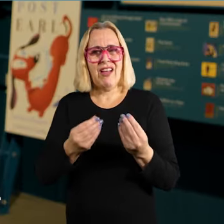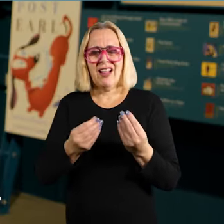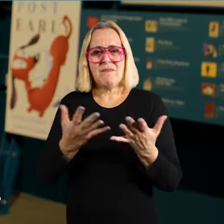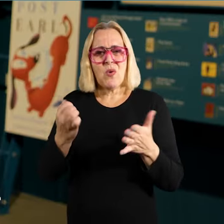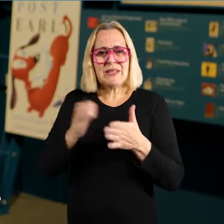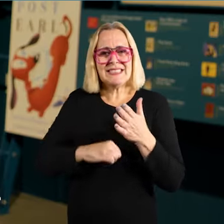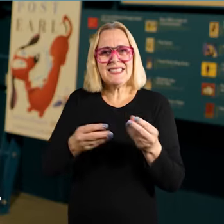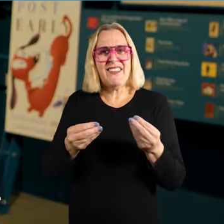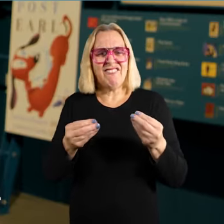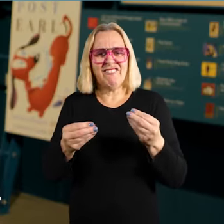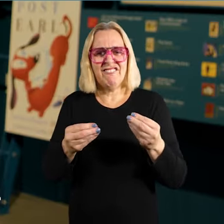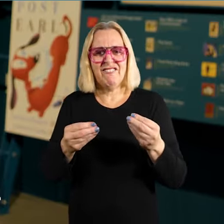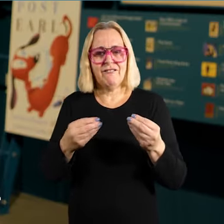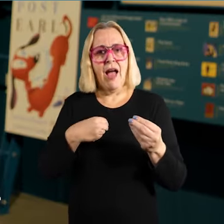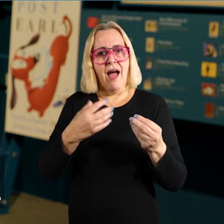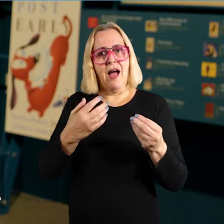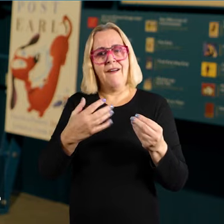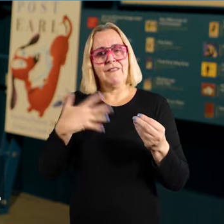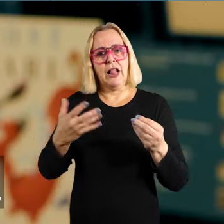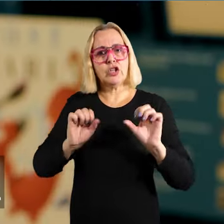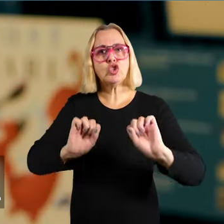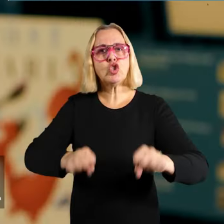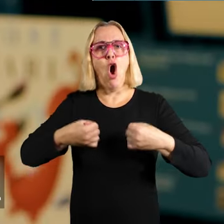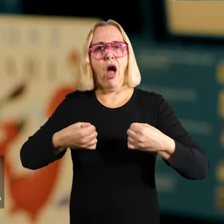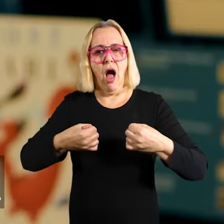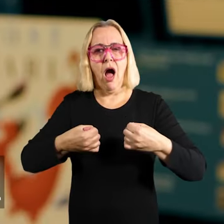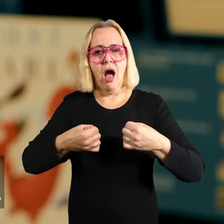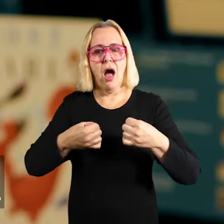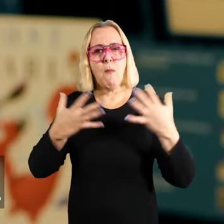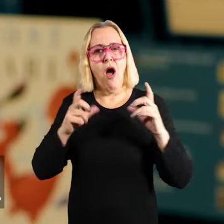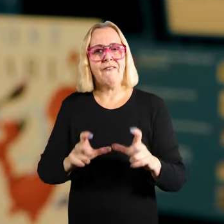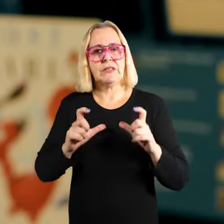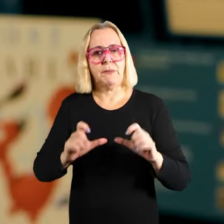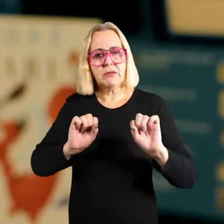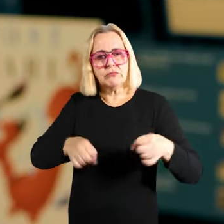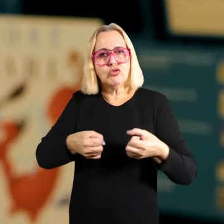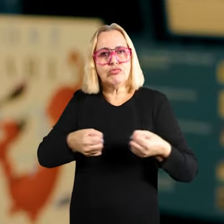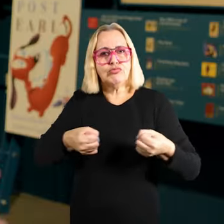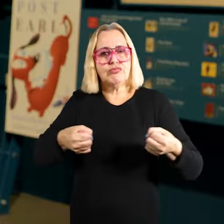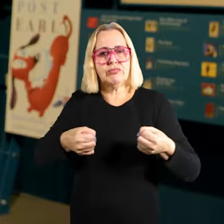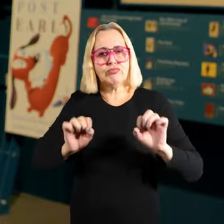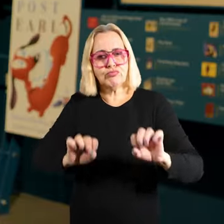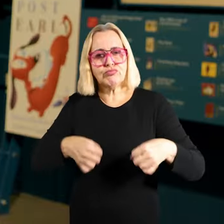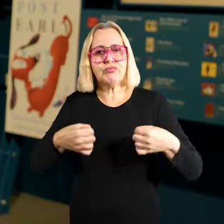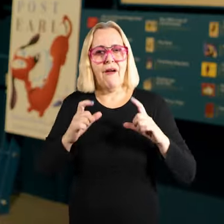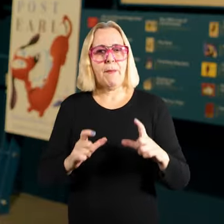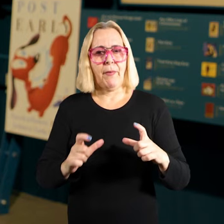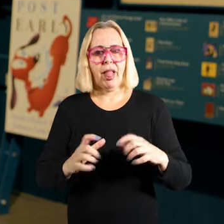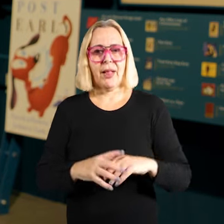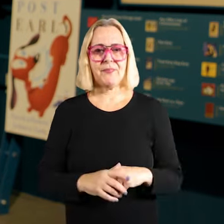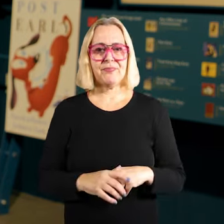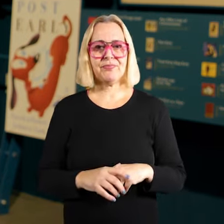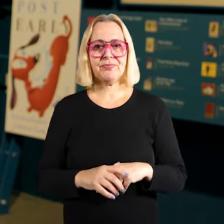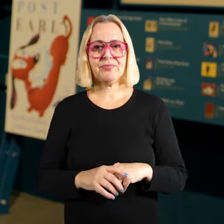combat trousers. I haven't tried them on, but I don't know, it's just the material. I think I find it more stiffer. I think this, I find